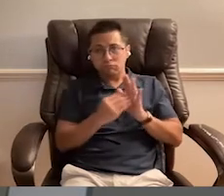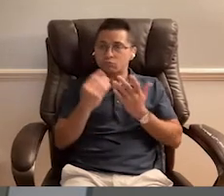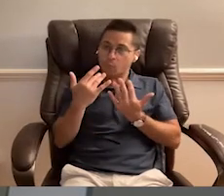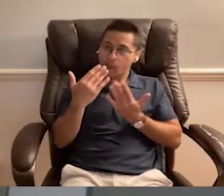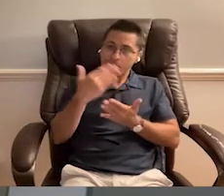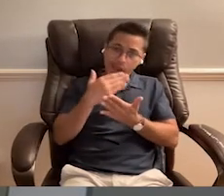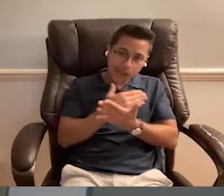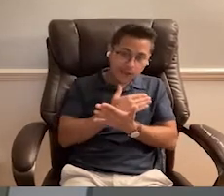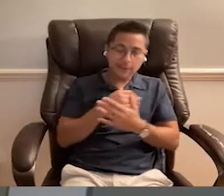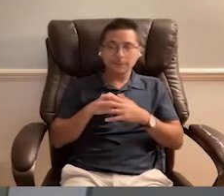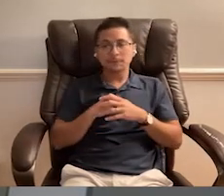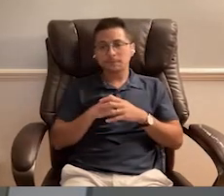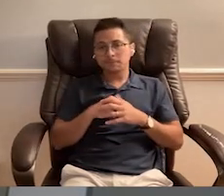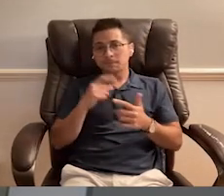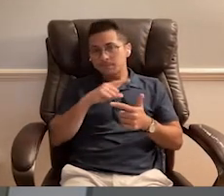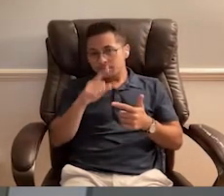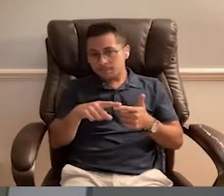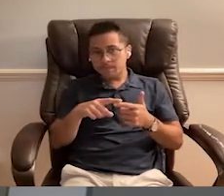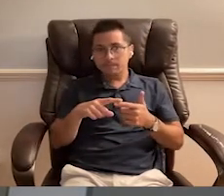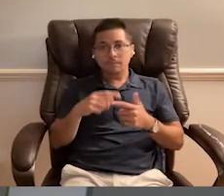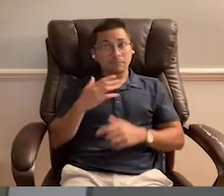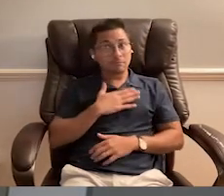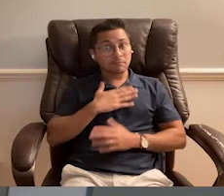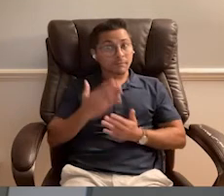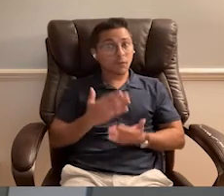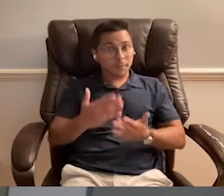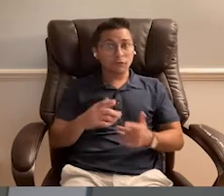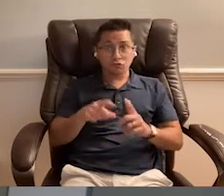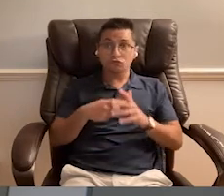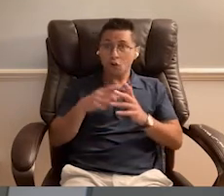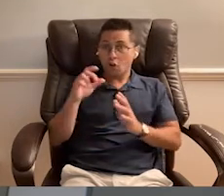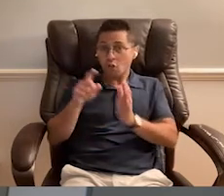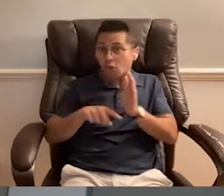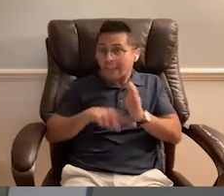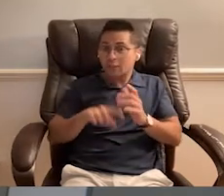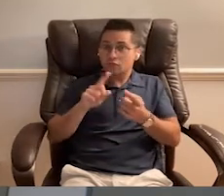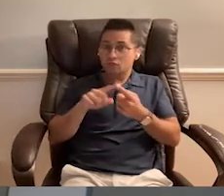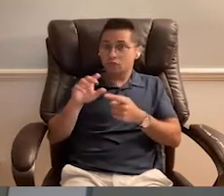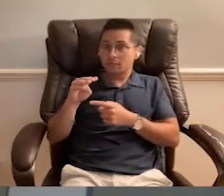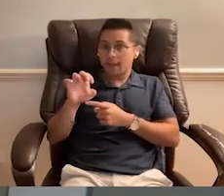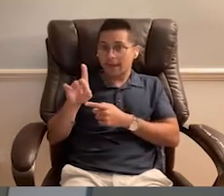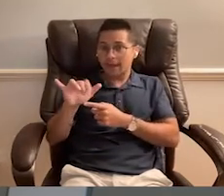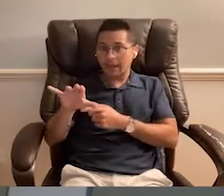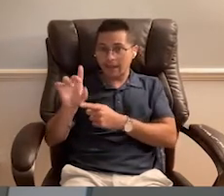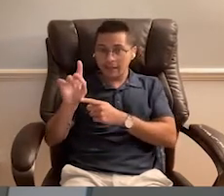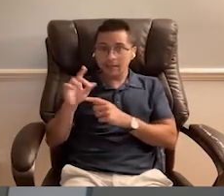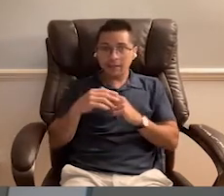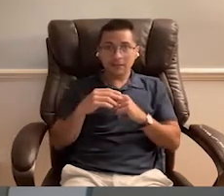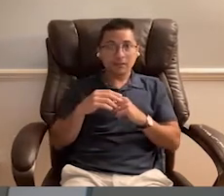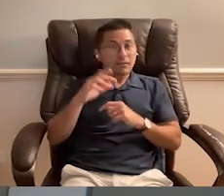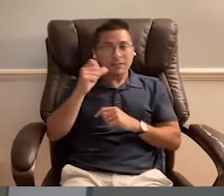APD services, you're on the waiting list, then, you know, my recommendation is that then you start looking